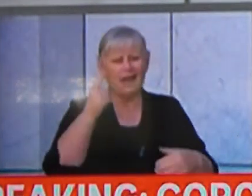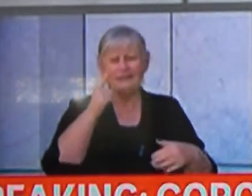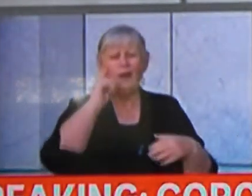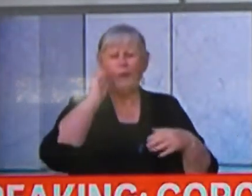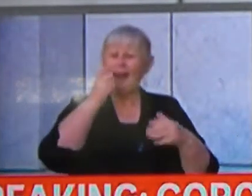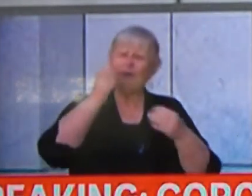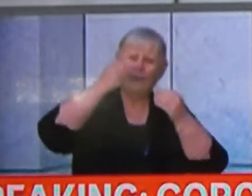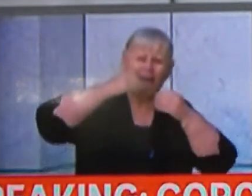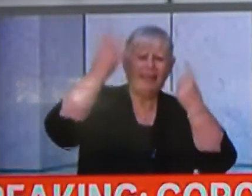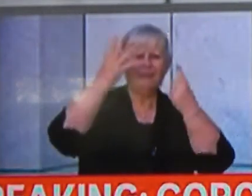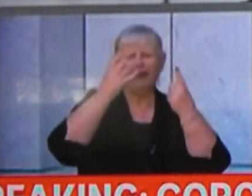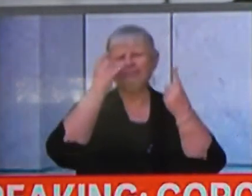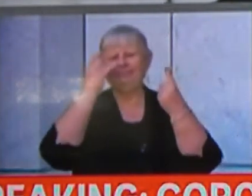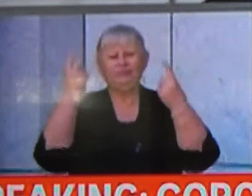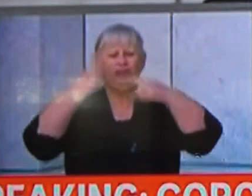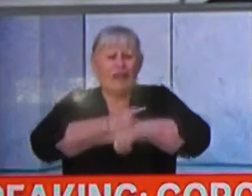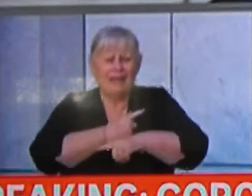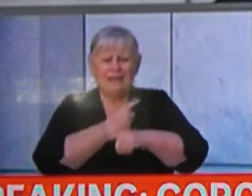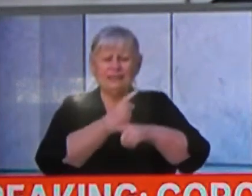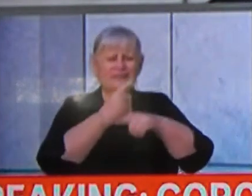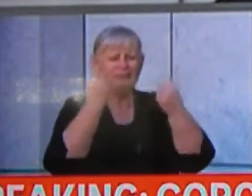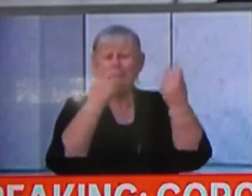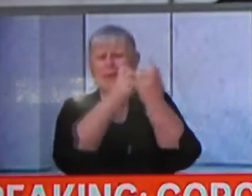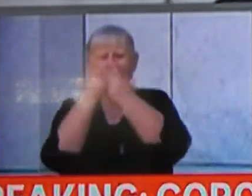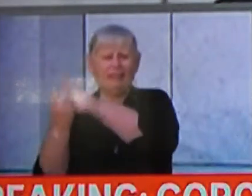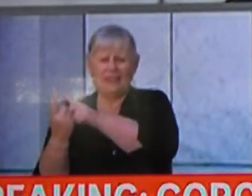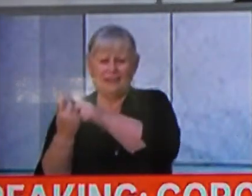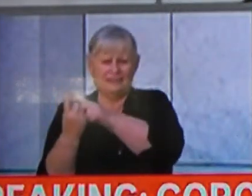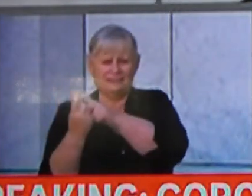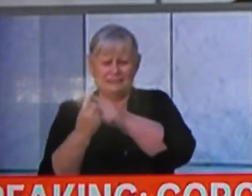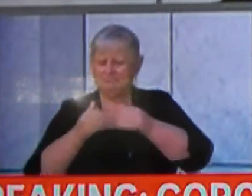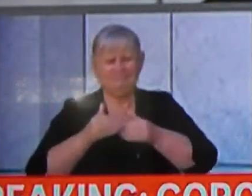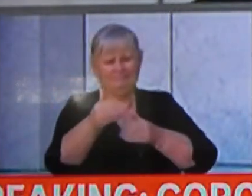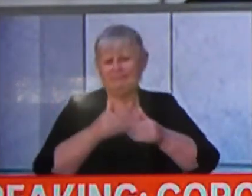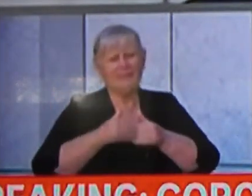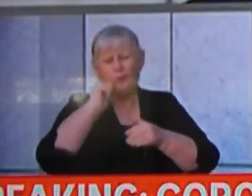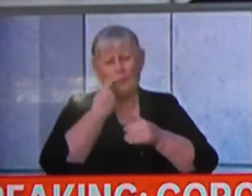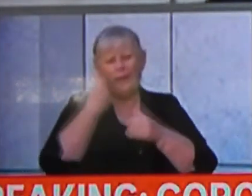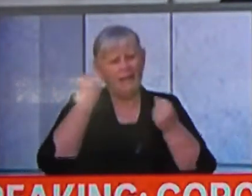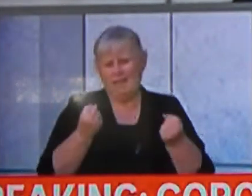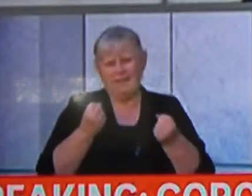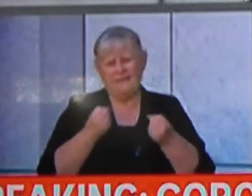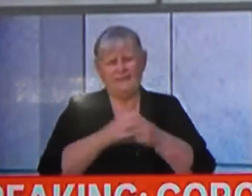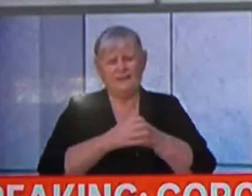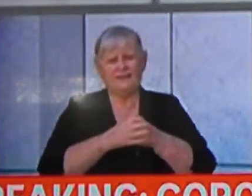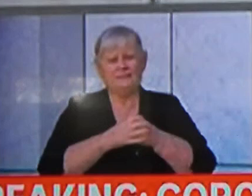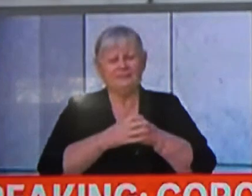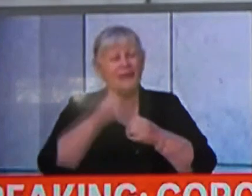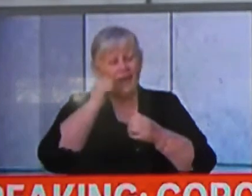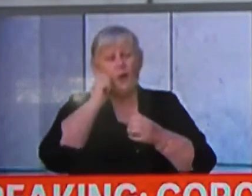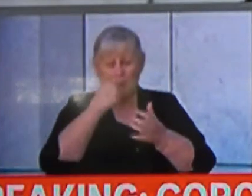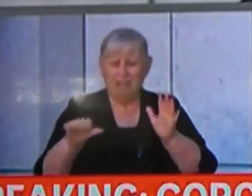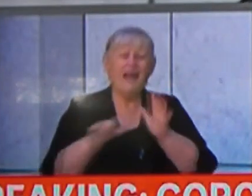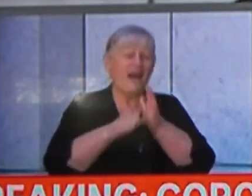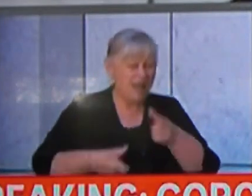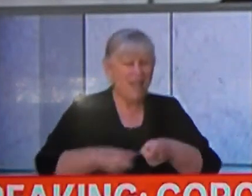sacrifices that we will face in the months ahead. And while these hardships and